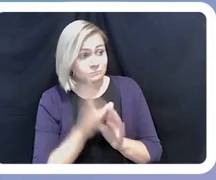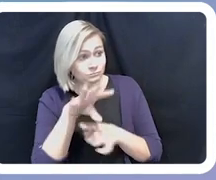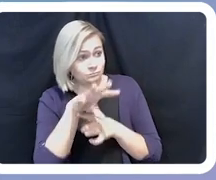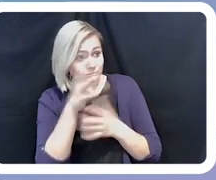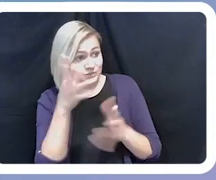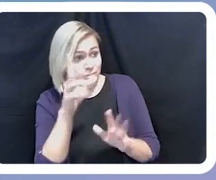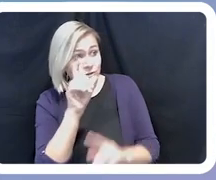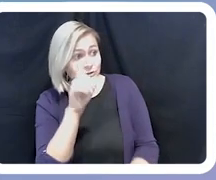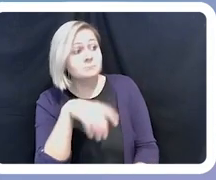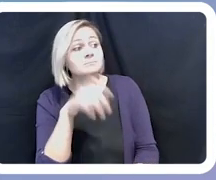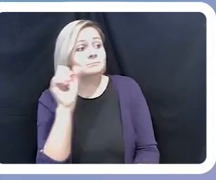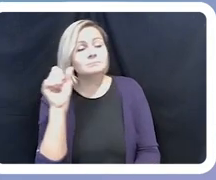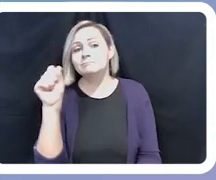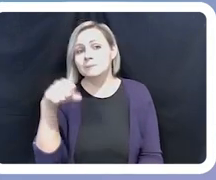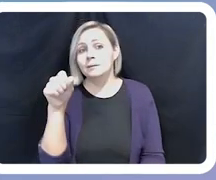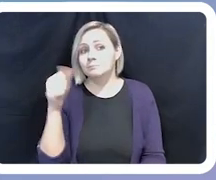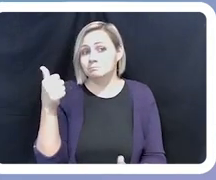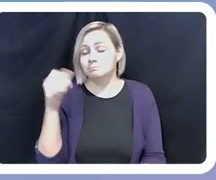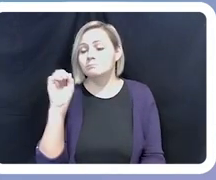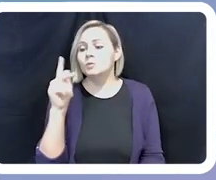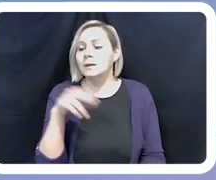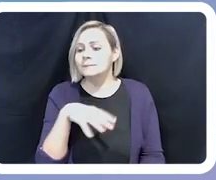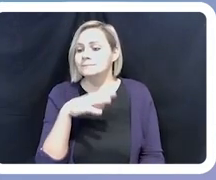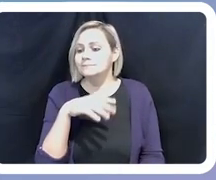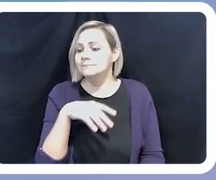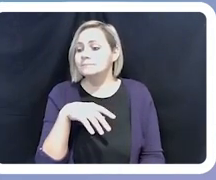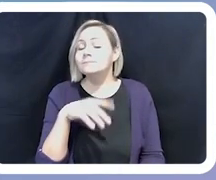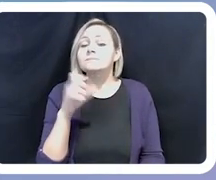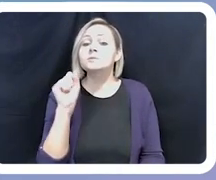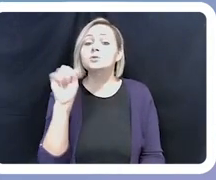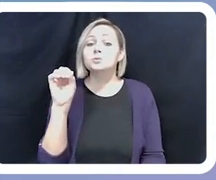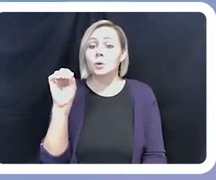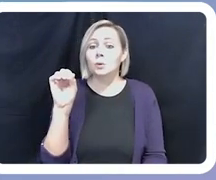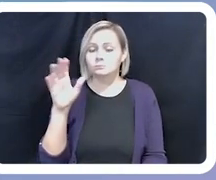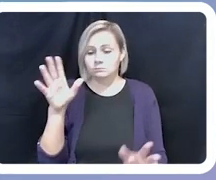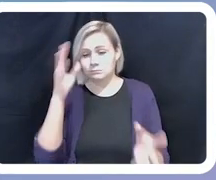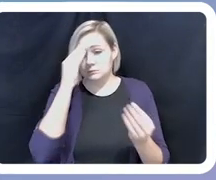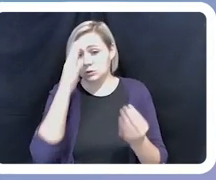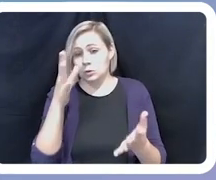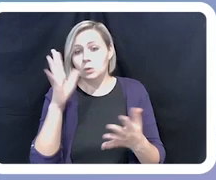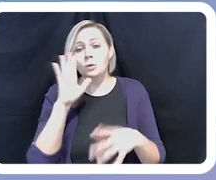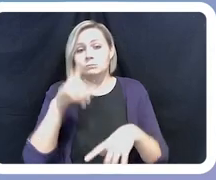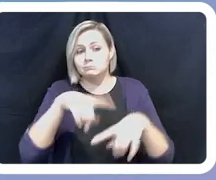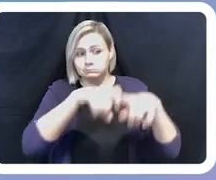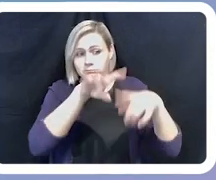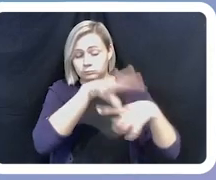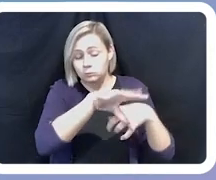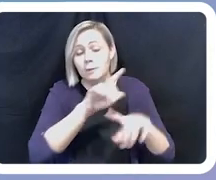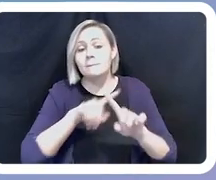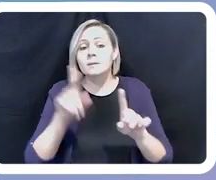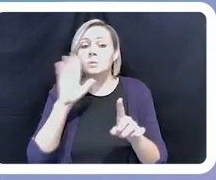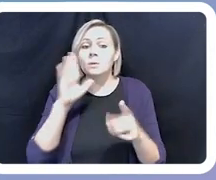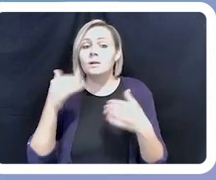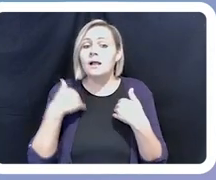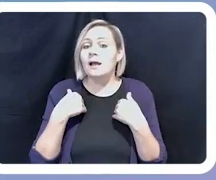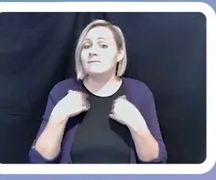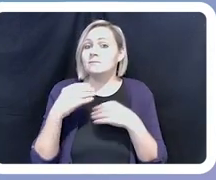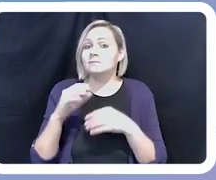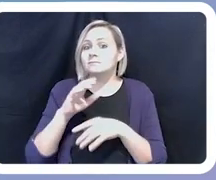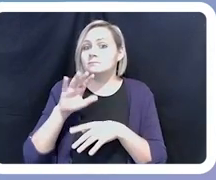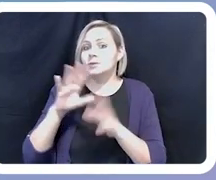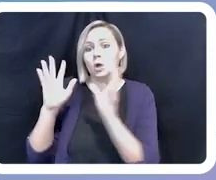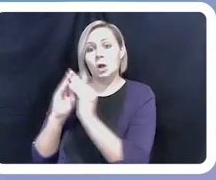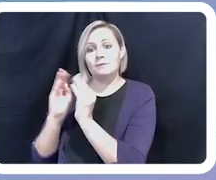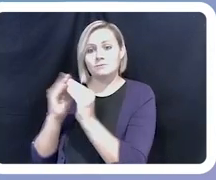Awesome. We good there? Sure. Yeah? Okay. So, all right, we'll stop here. We're